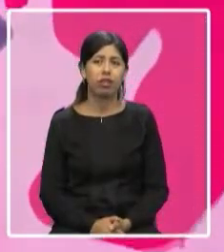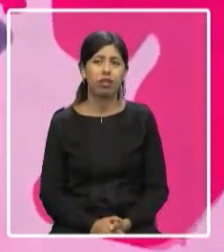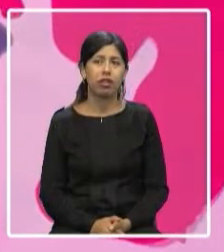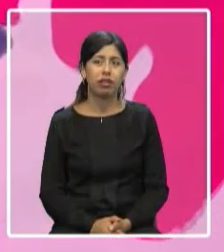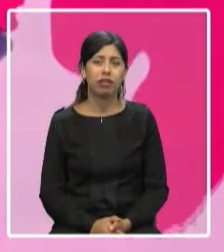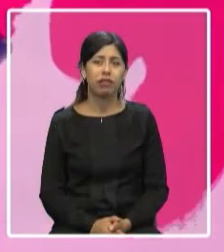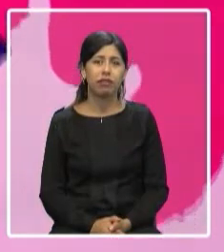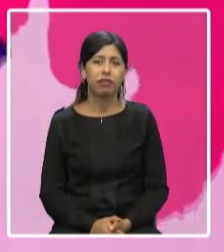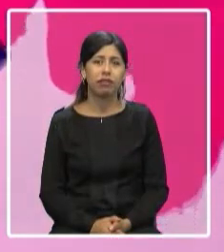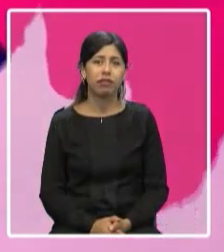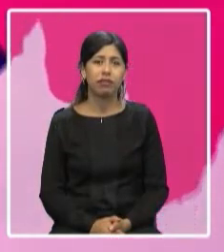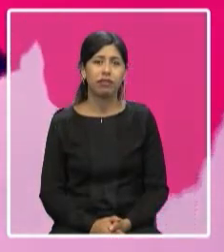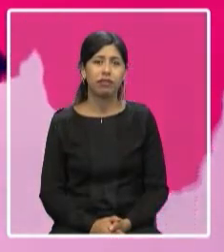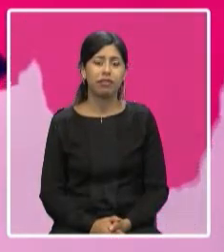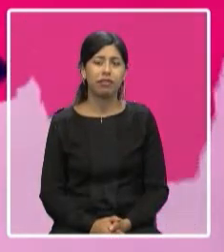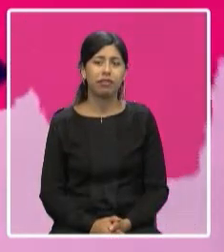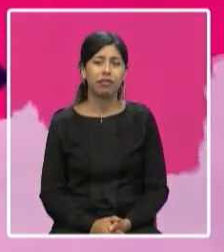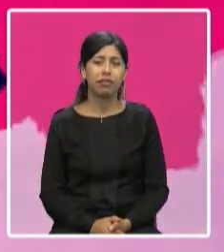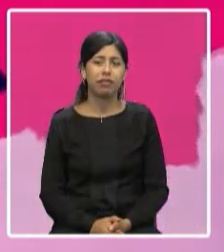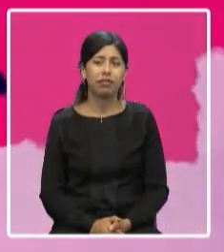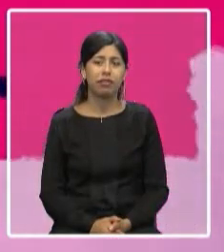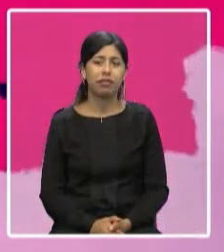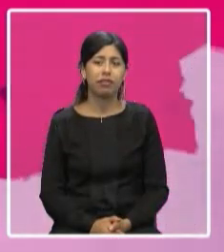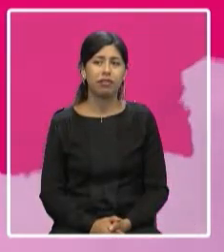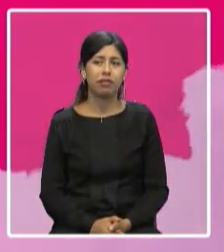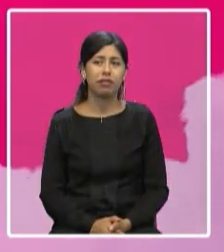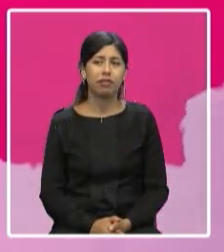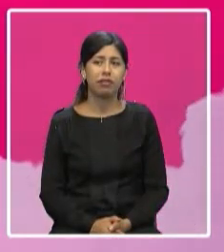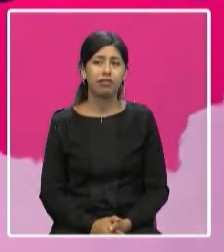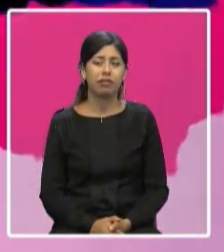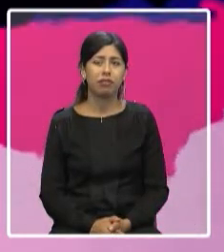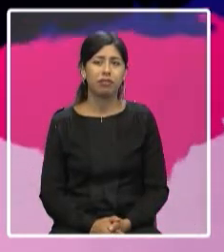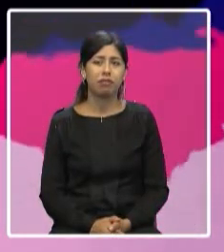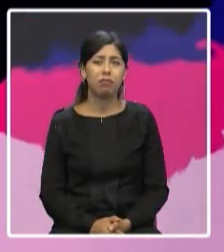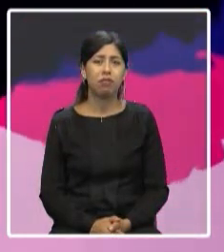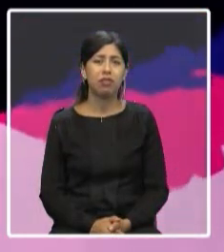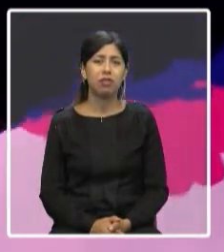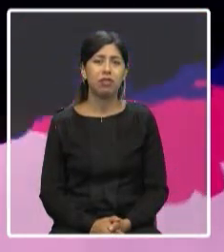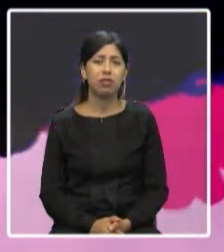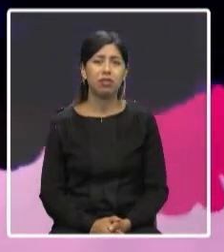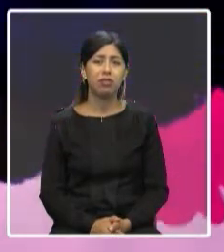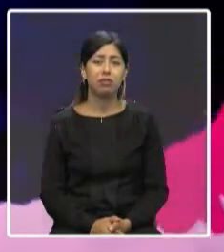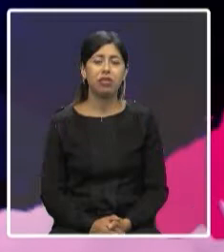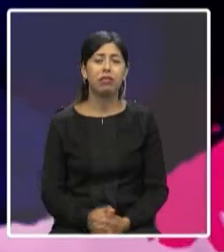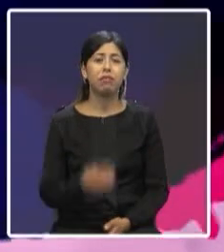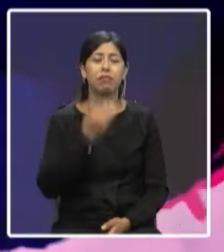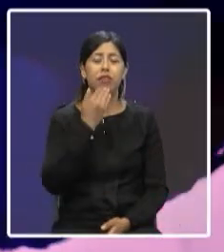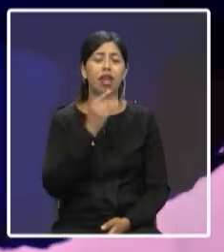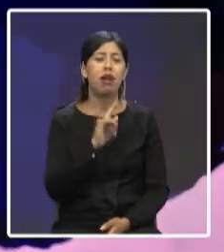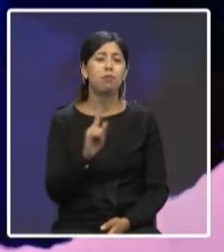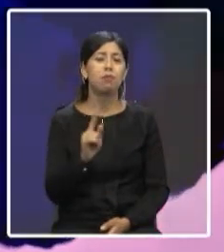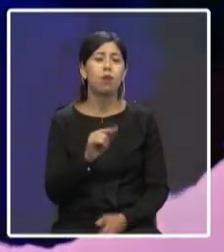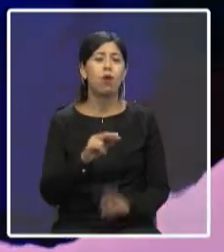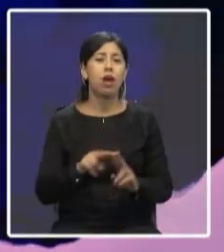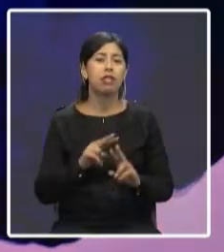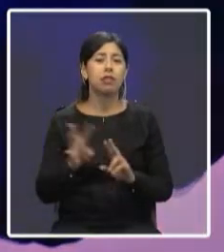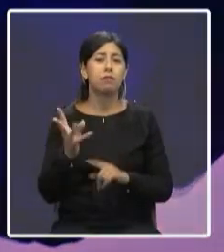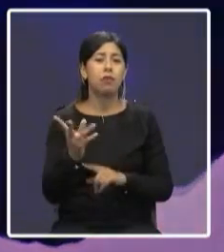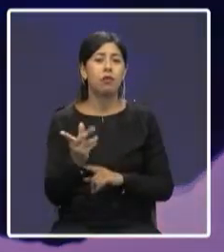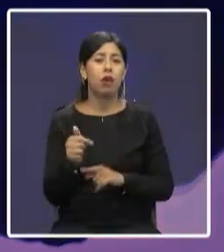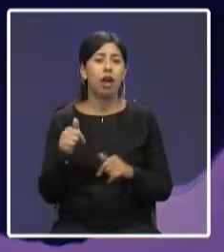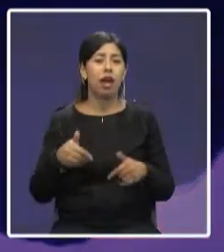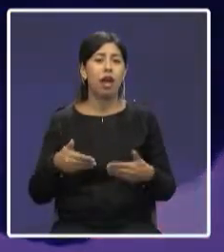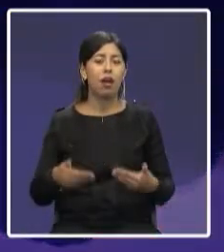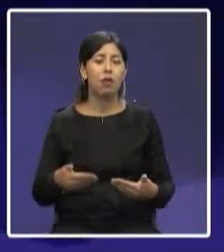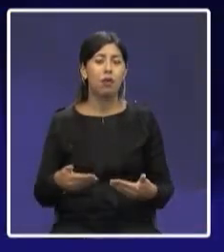out of wrought iron. We don't do bookkeeping with actual books. And yet, throughout the century, in most of the industrialized world,